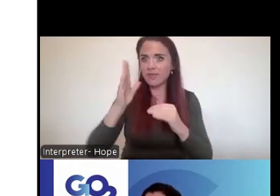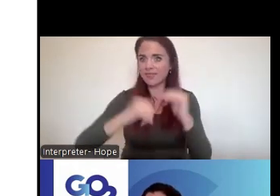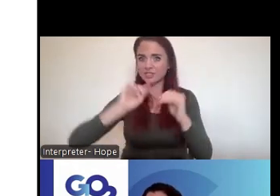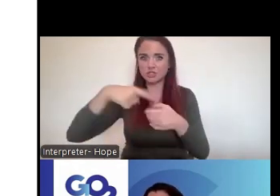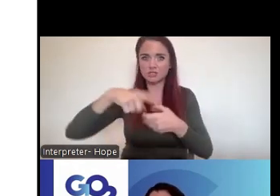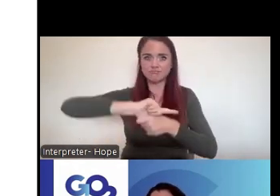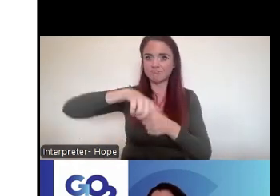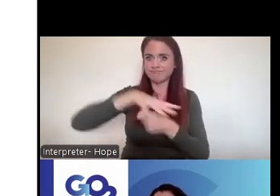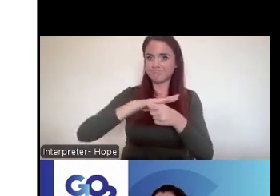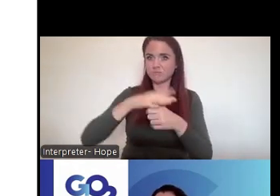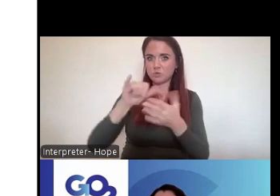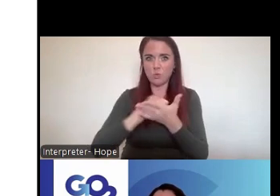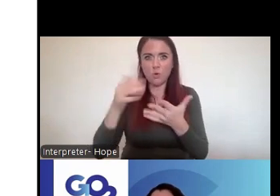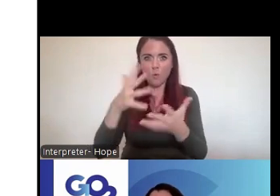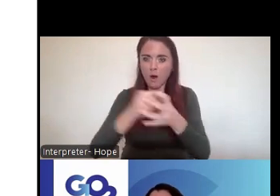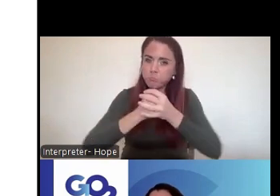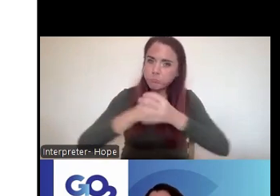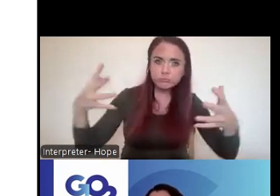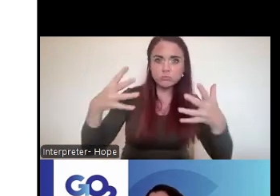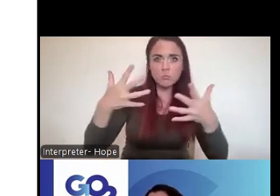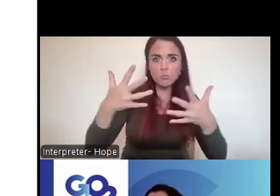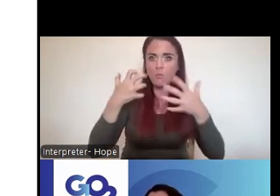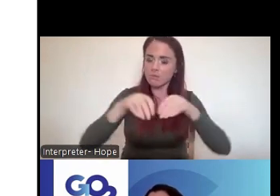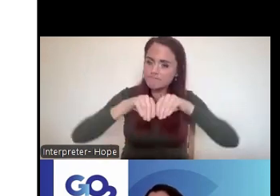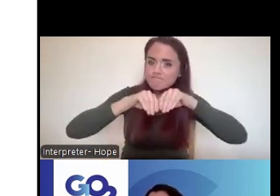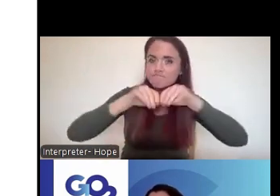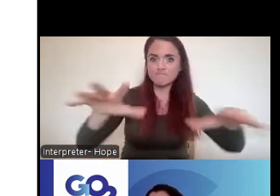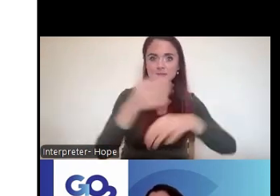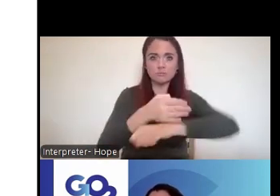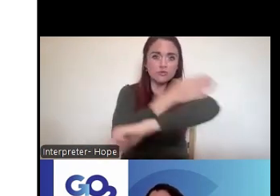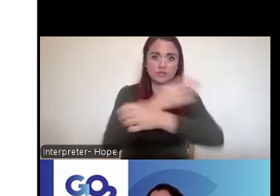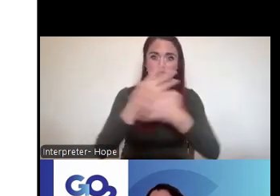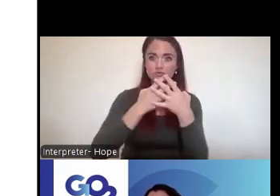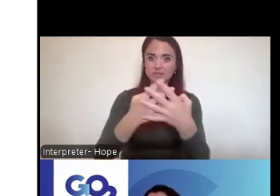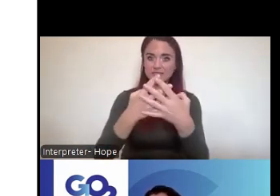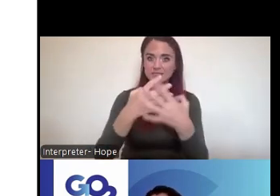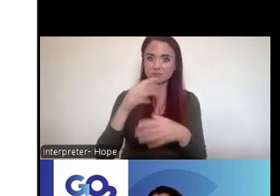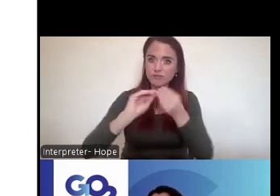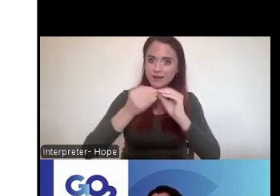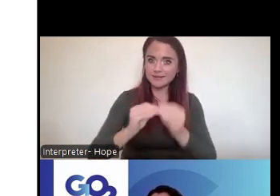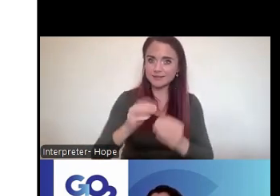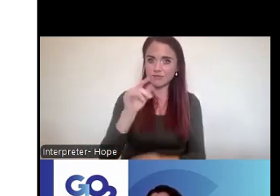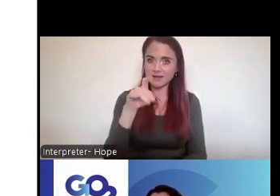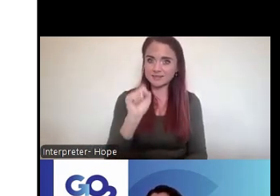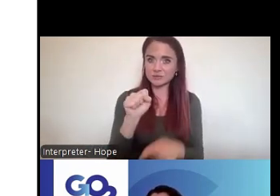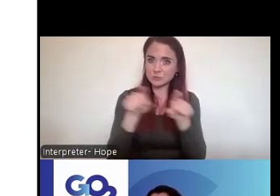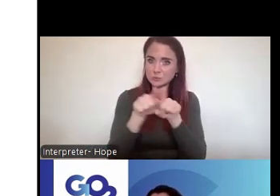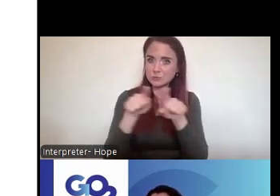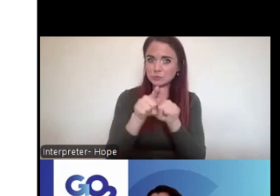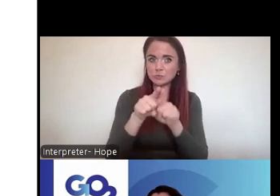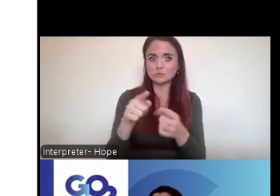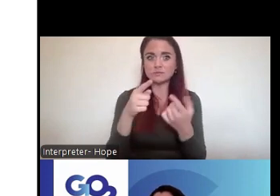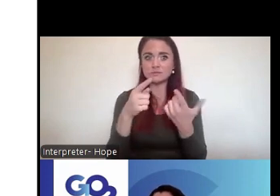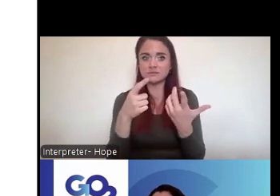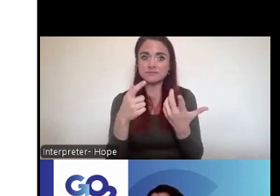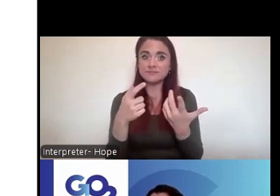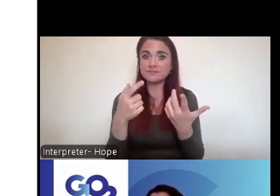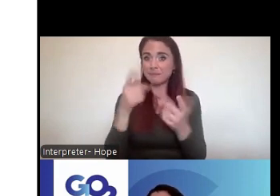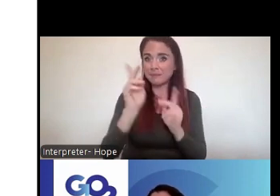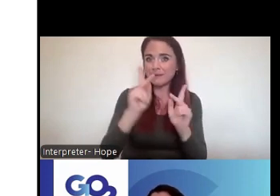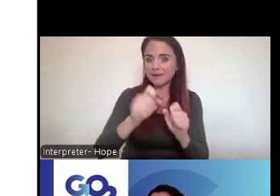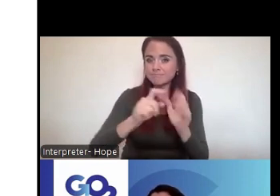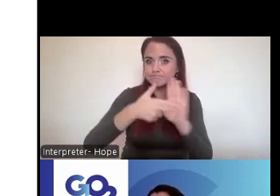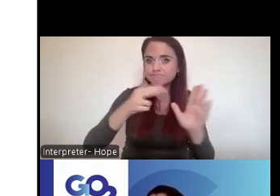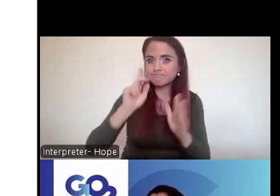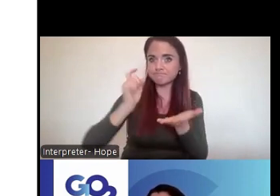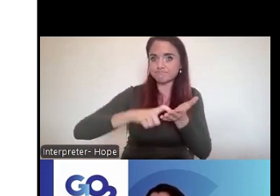in upstate New York, and really try to improve the lung cancer screening rates and hopefully stage shifts so people are getting diagnosed earlier